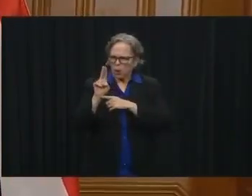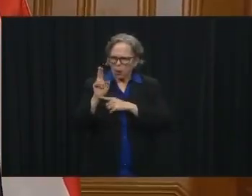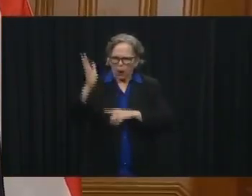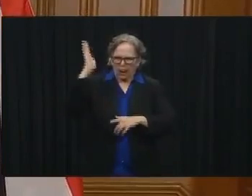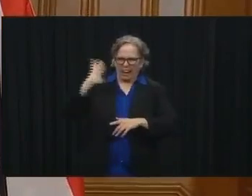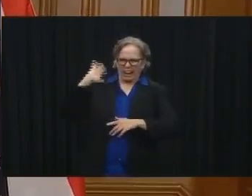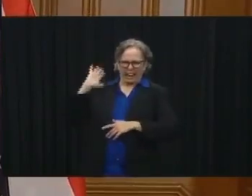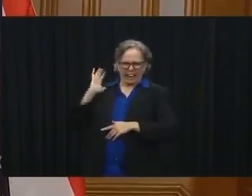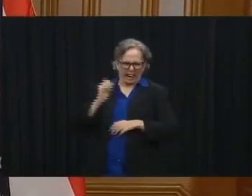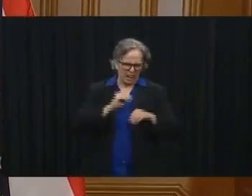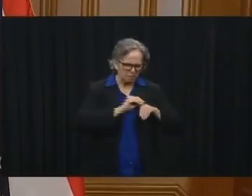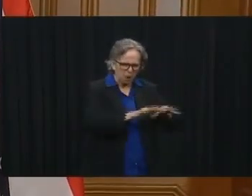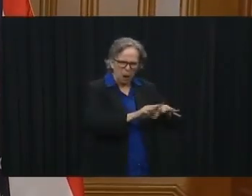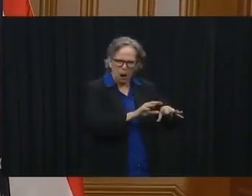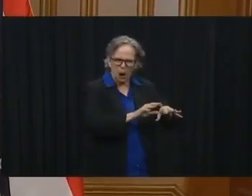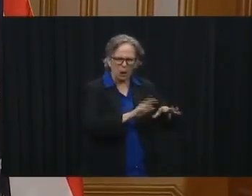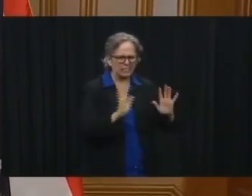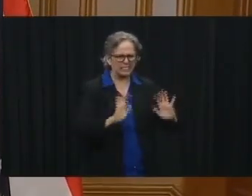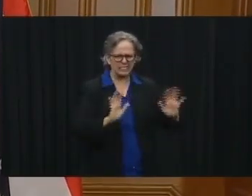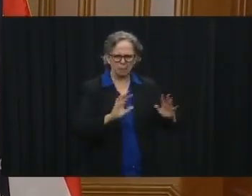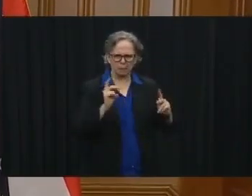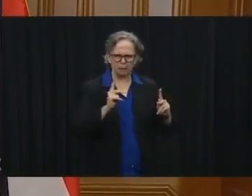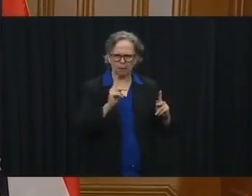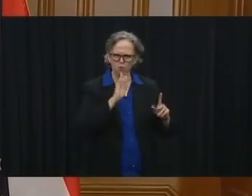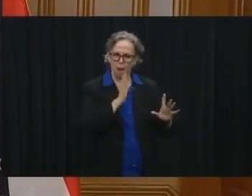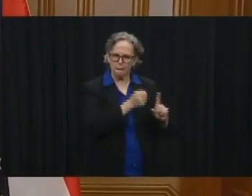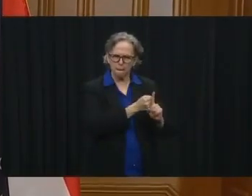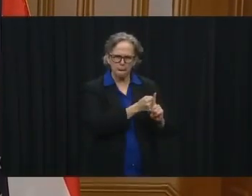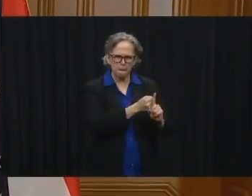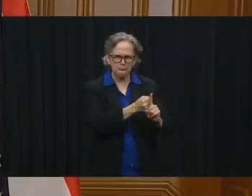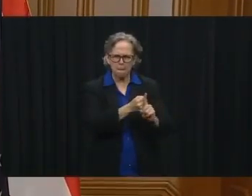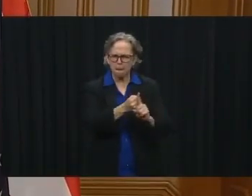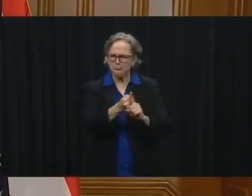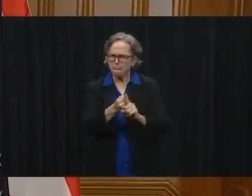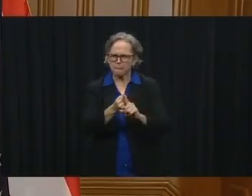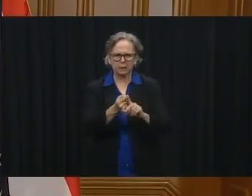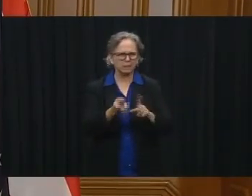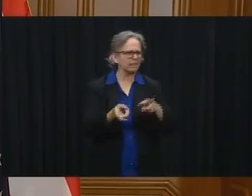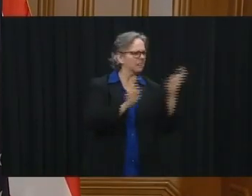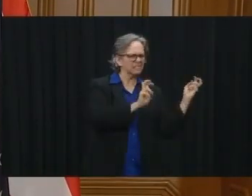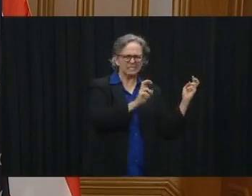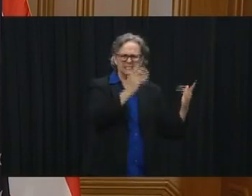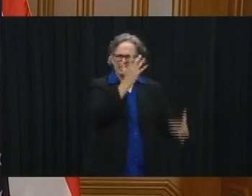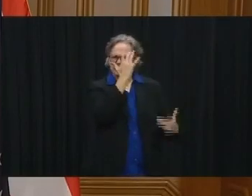and more people were getting that, and it was being spread.